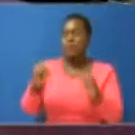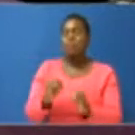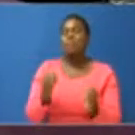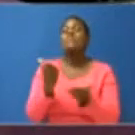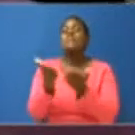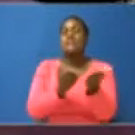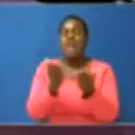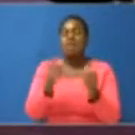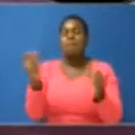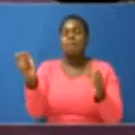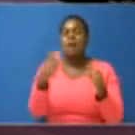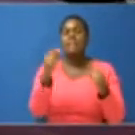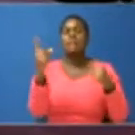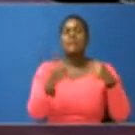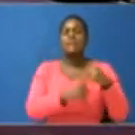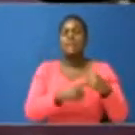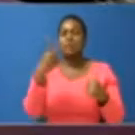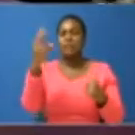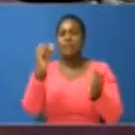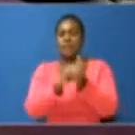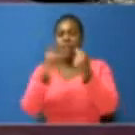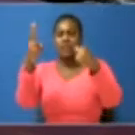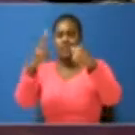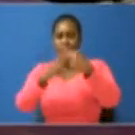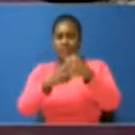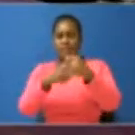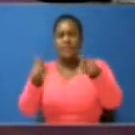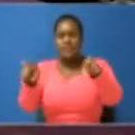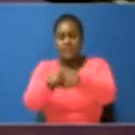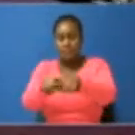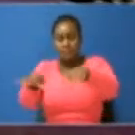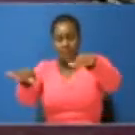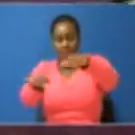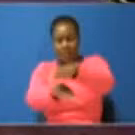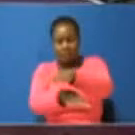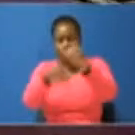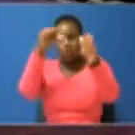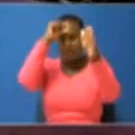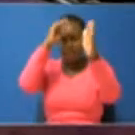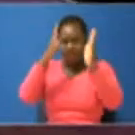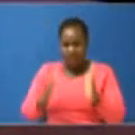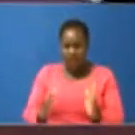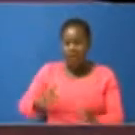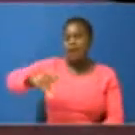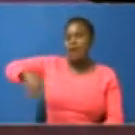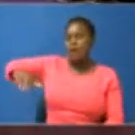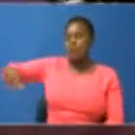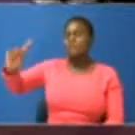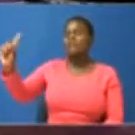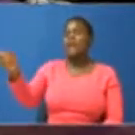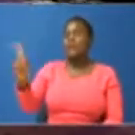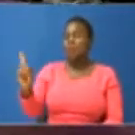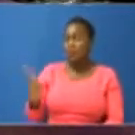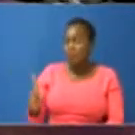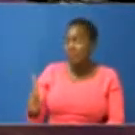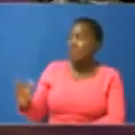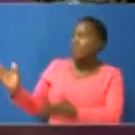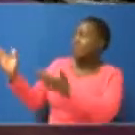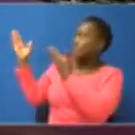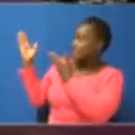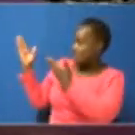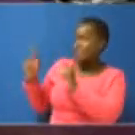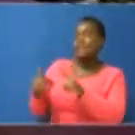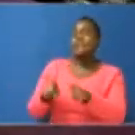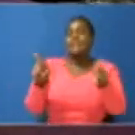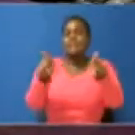served for six months in 2017 as the deputy governor of the county of nairobi this